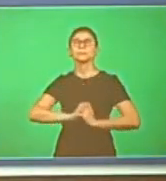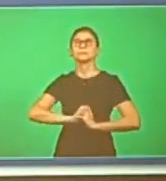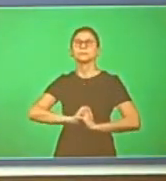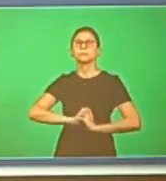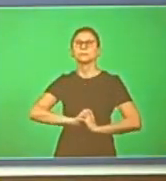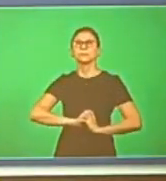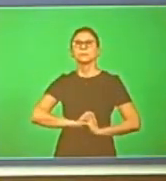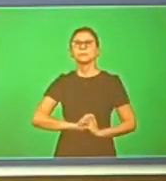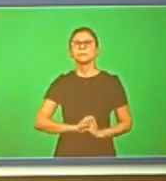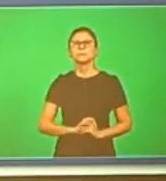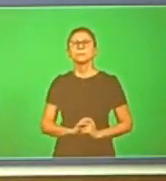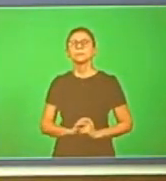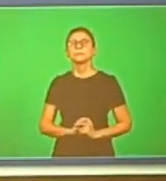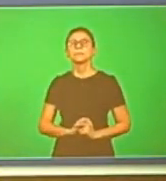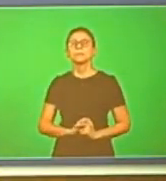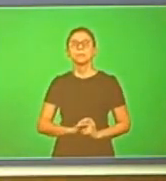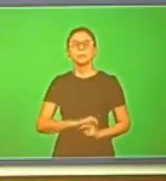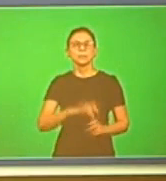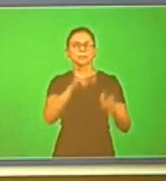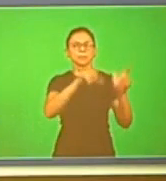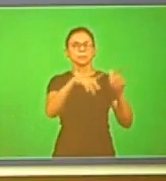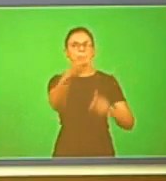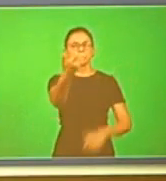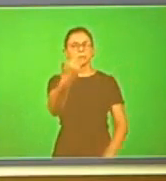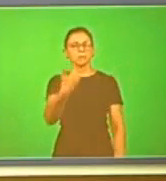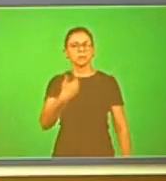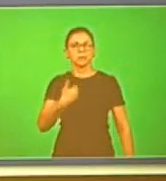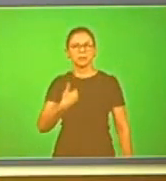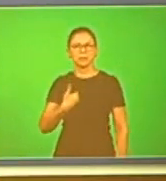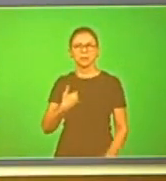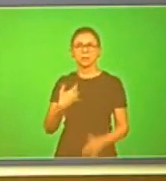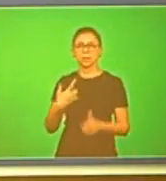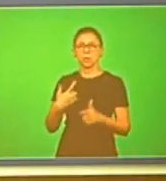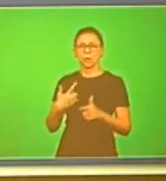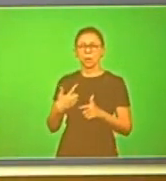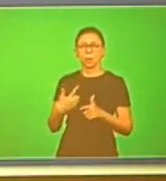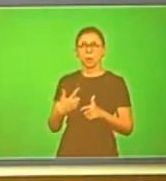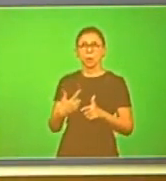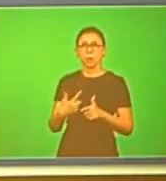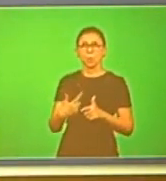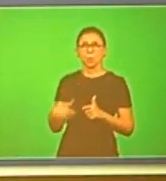They said to him, because no one hired us.